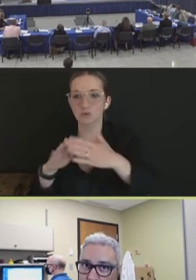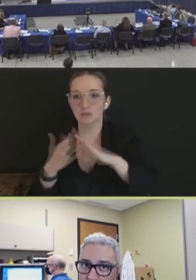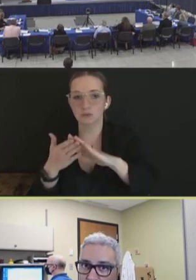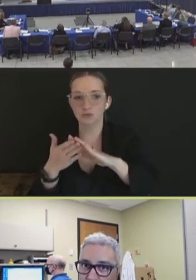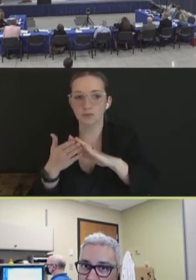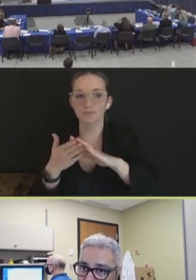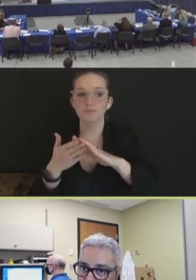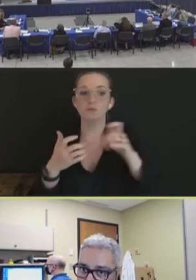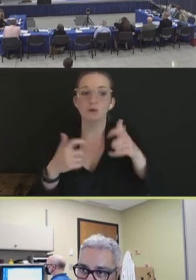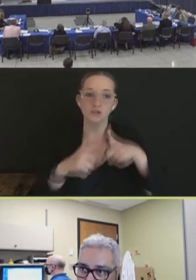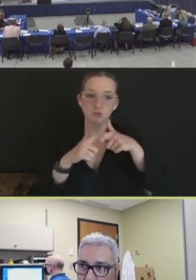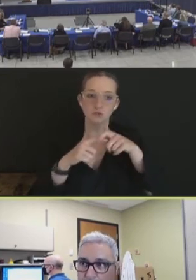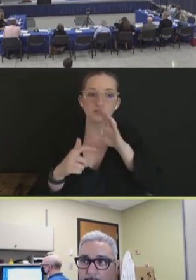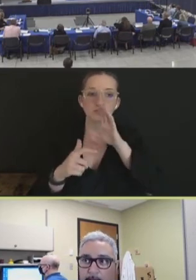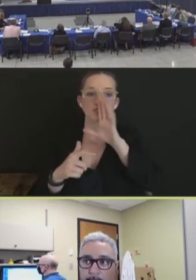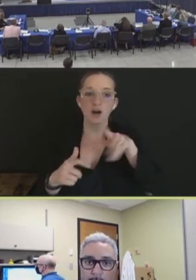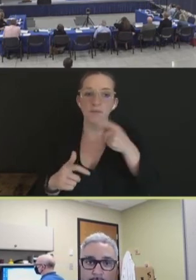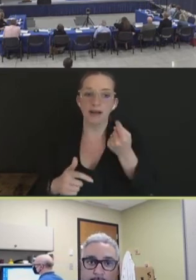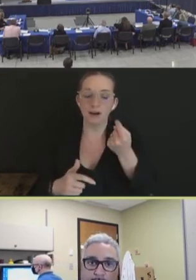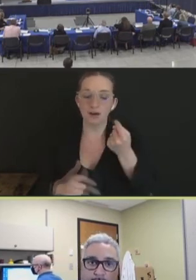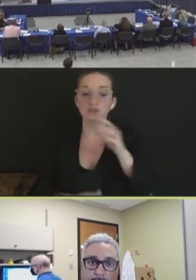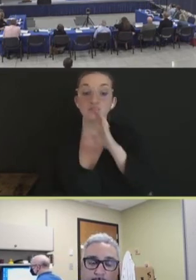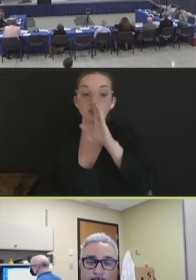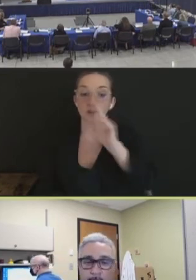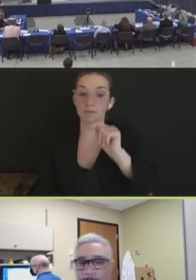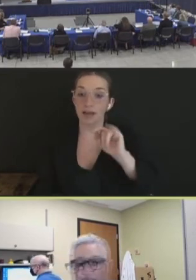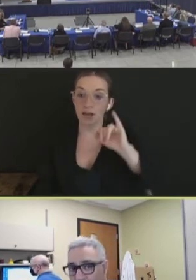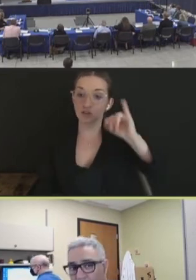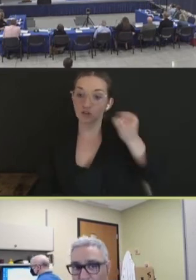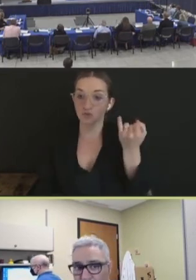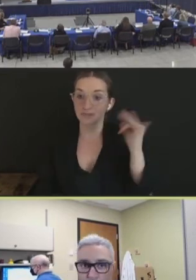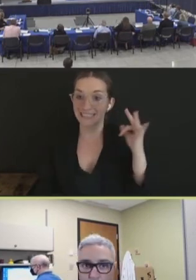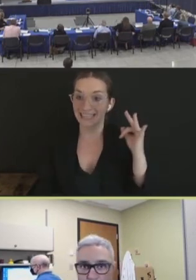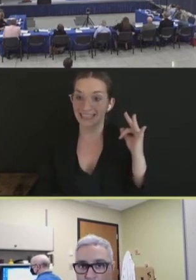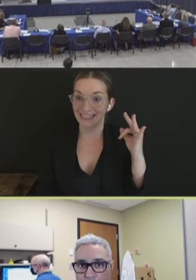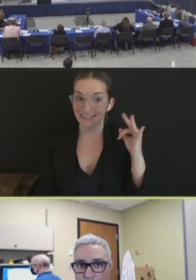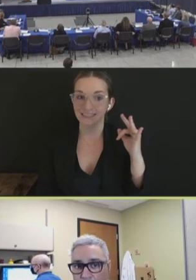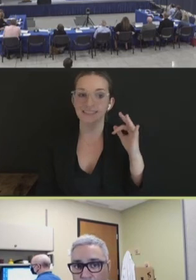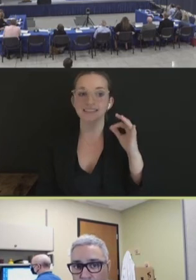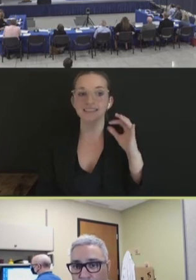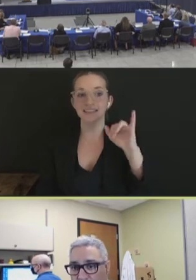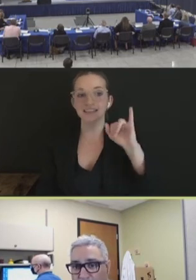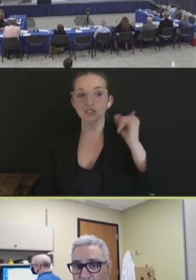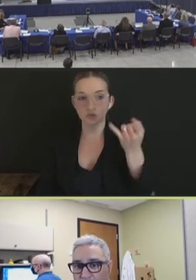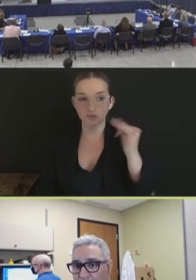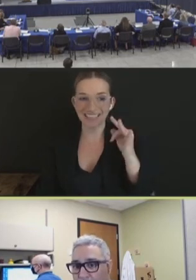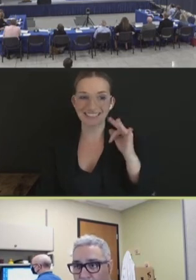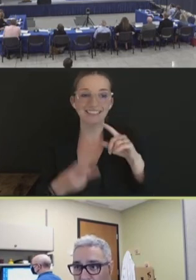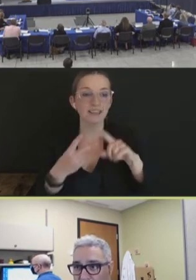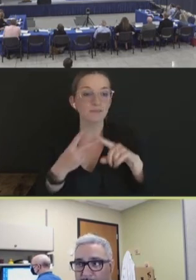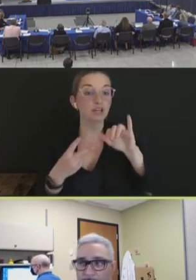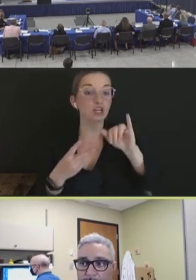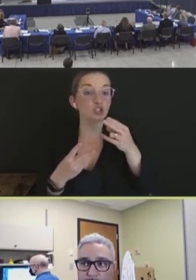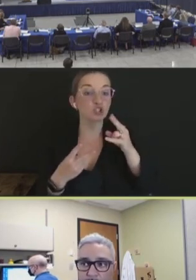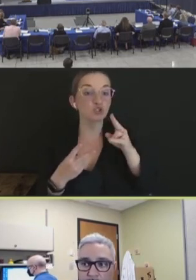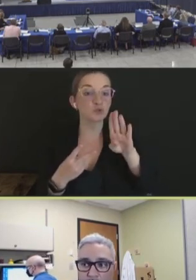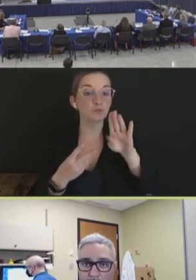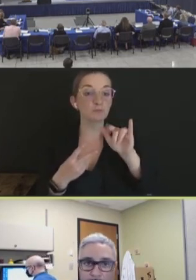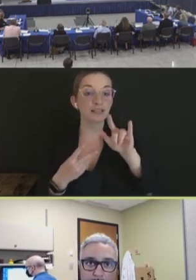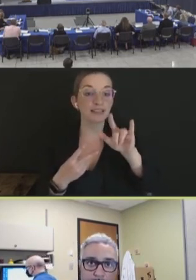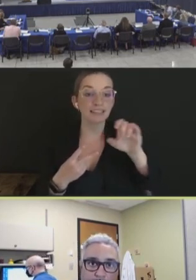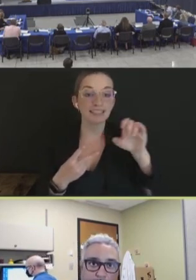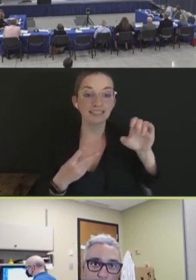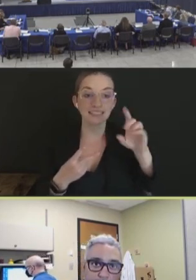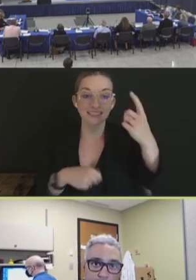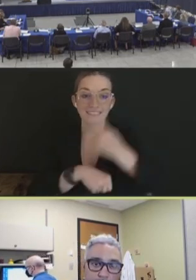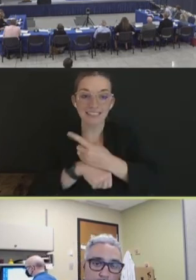talk about Juneteenth, which is this weekend, June 19th. These are some other names for Juneteenth, including Jubilee Day, but that's the flag for Juneteenth.